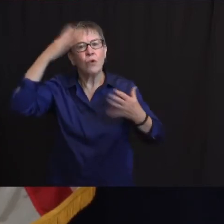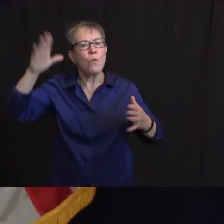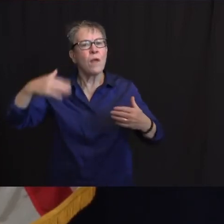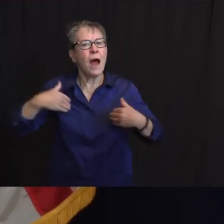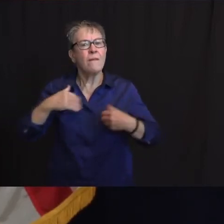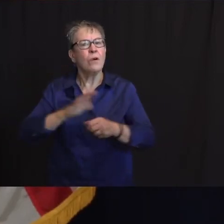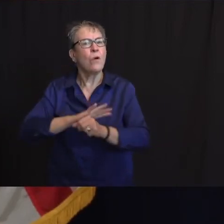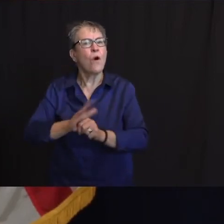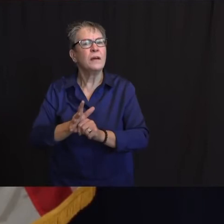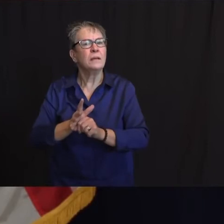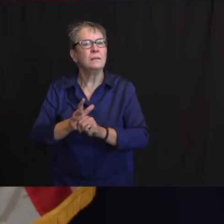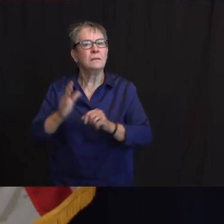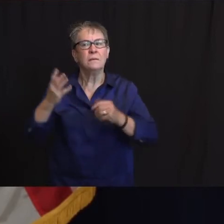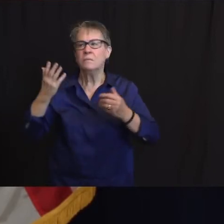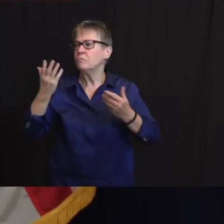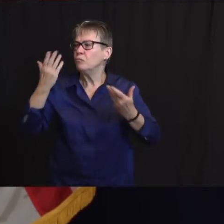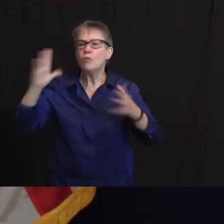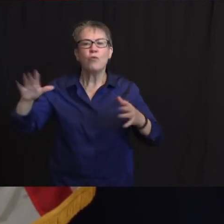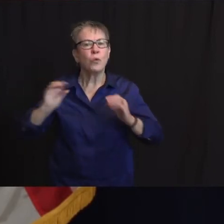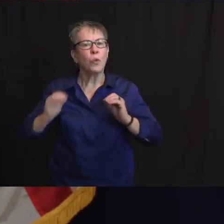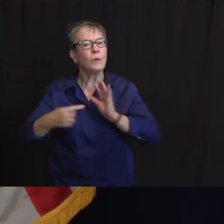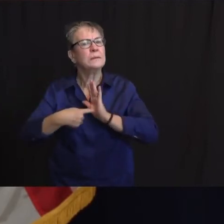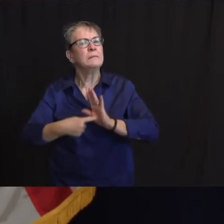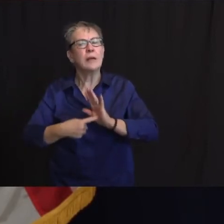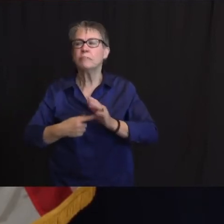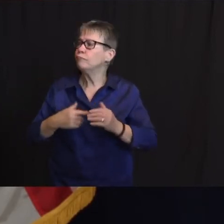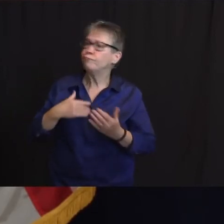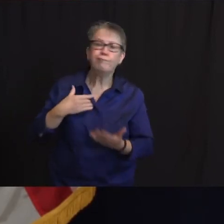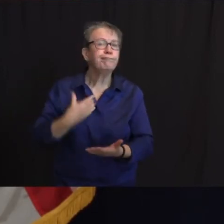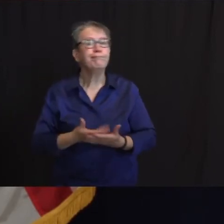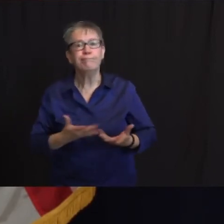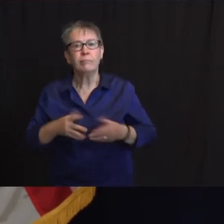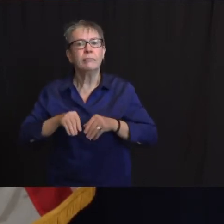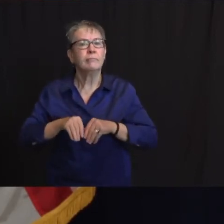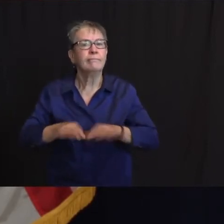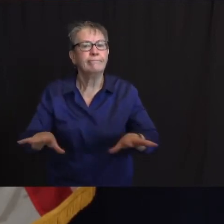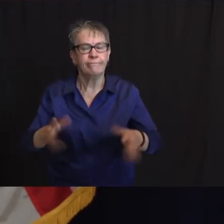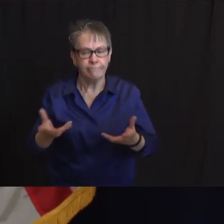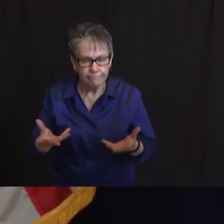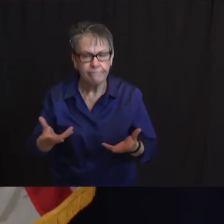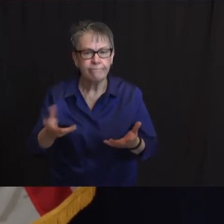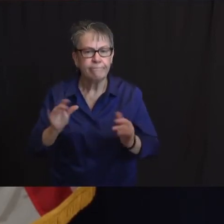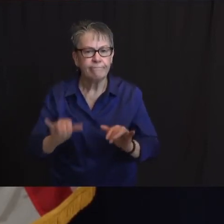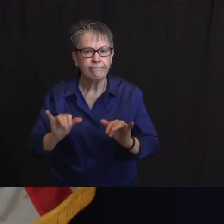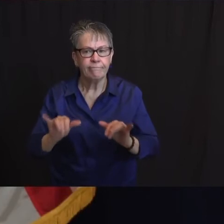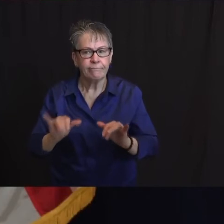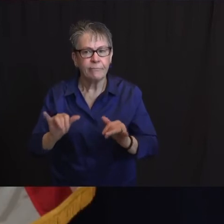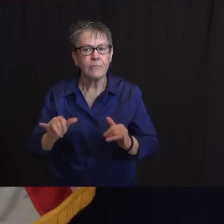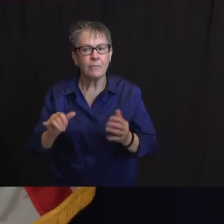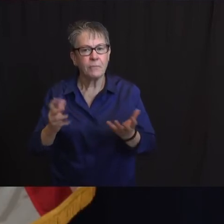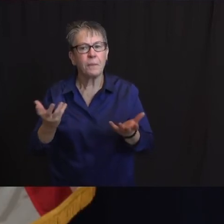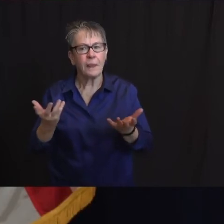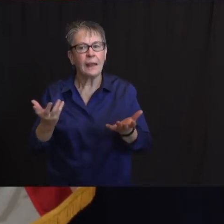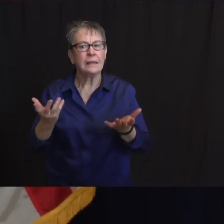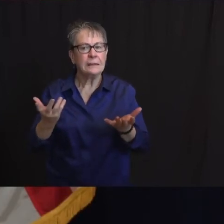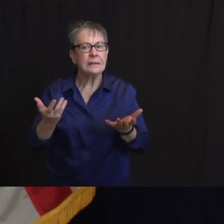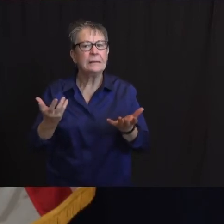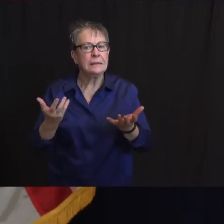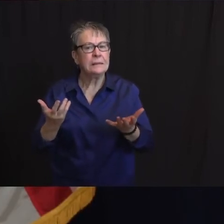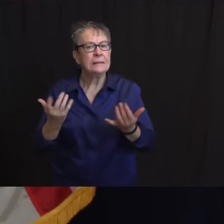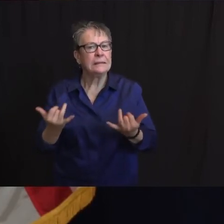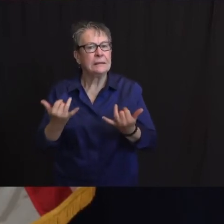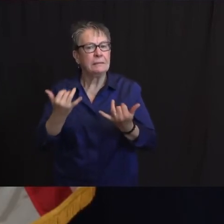low, and the disruption that we were hearing from the schools that was causing to the schools by having these large number of students staying out was high. So that minor change